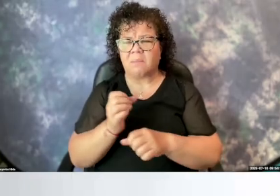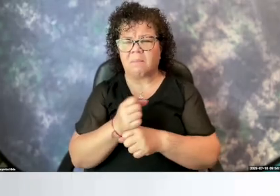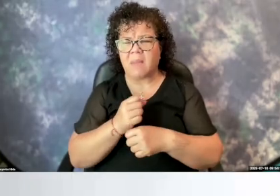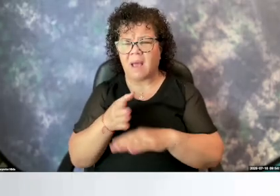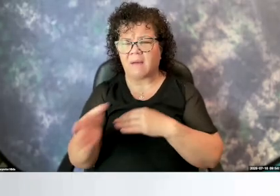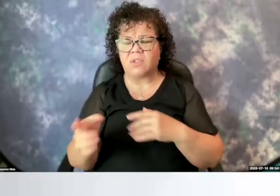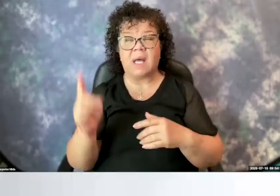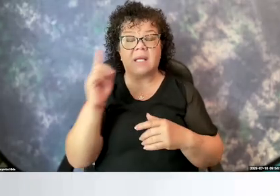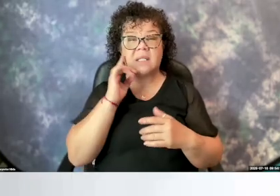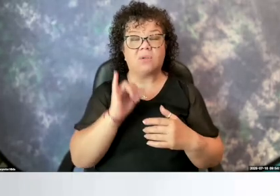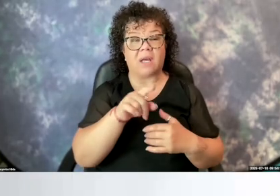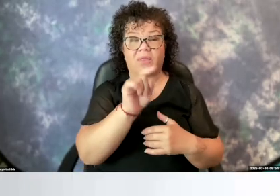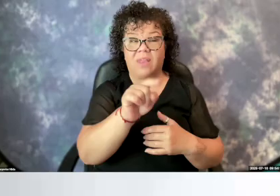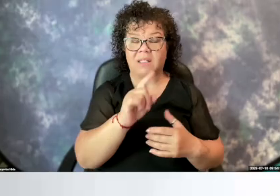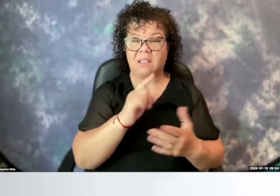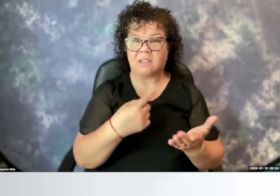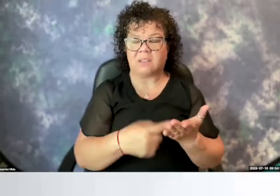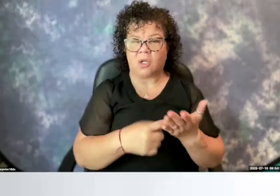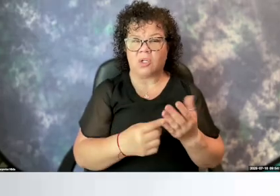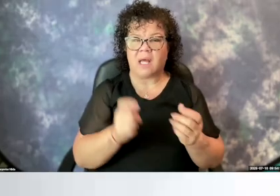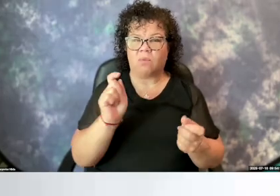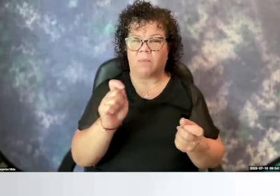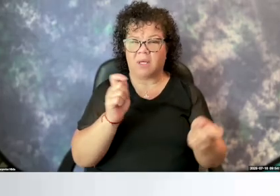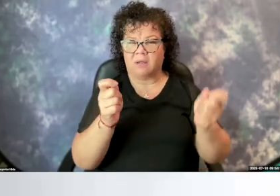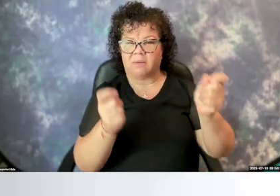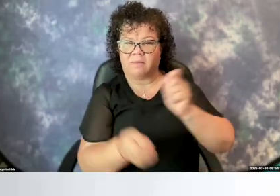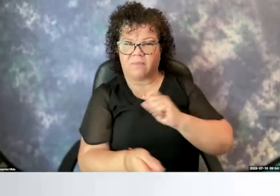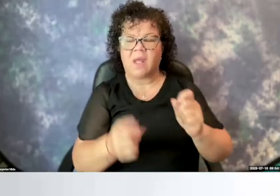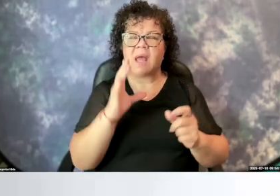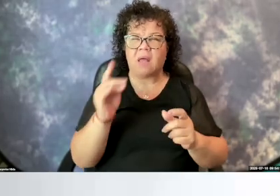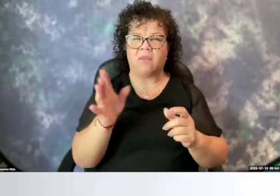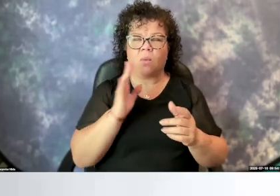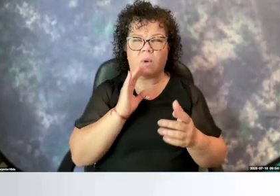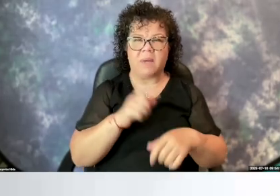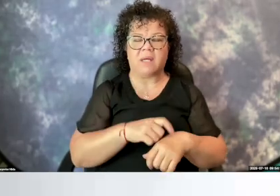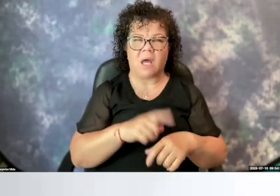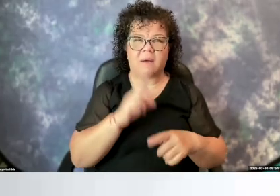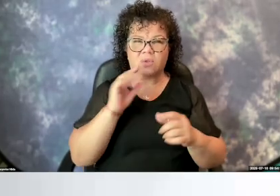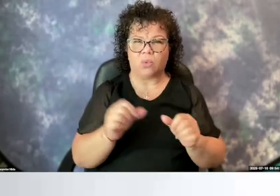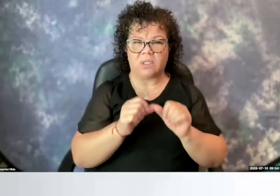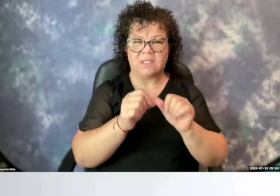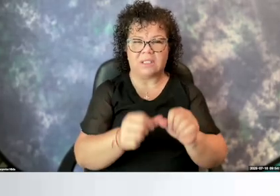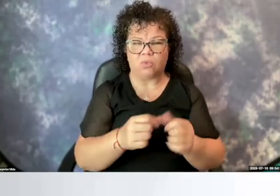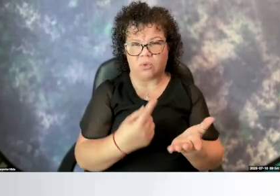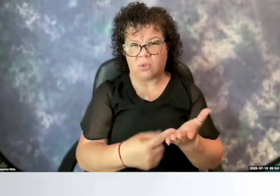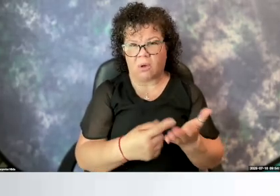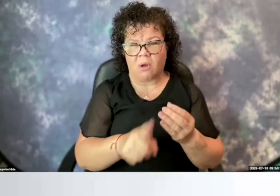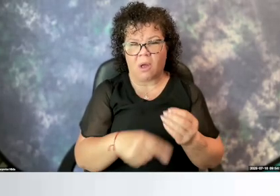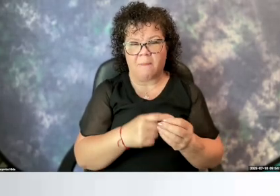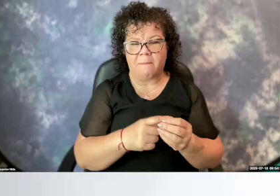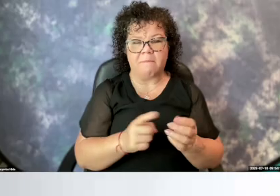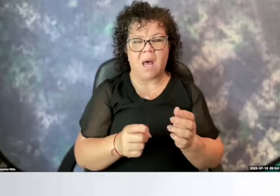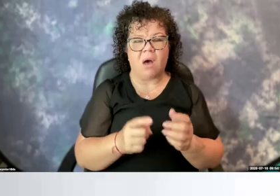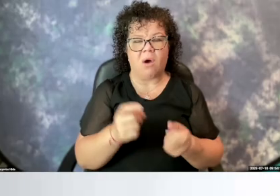after, but it sounds like this is kind of an evolving discussion and that there's certainly opportunity to continue to talk about model year. I think in